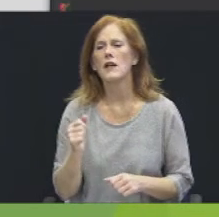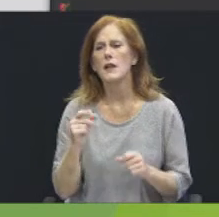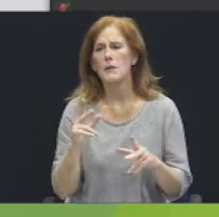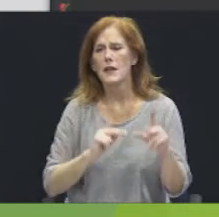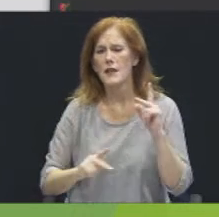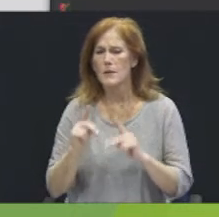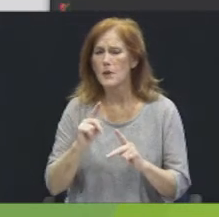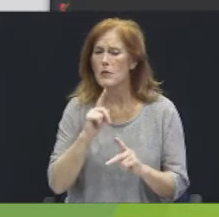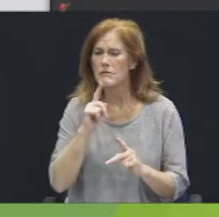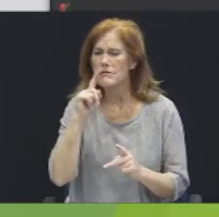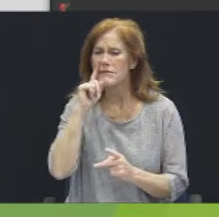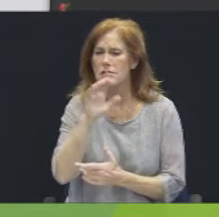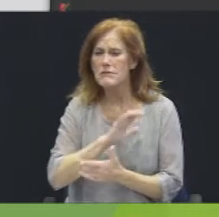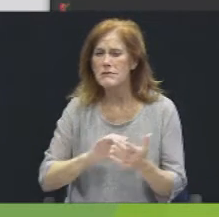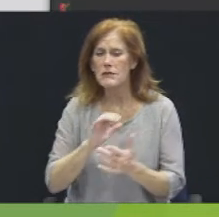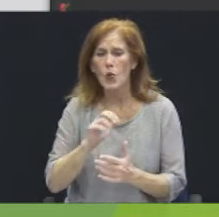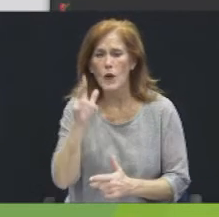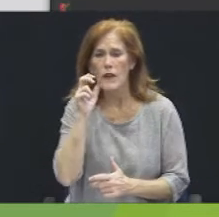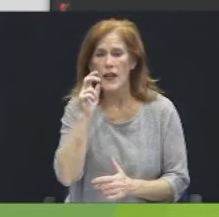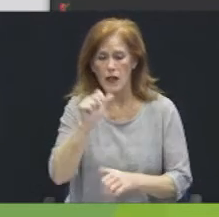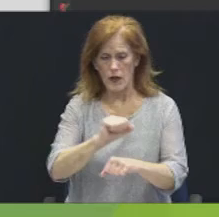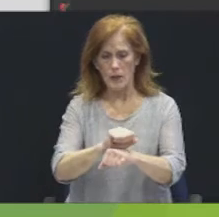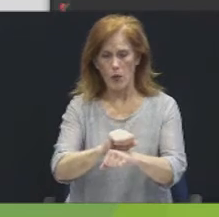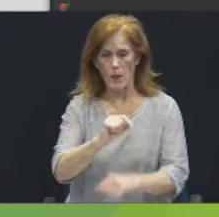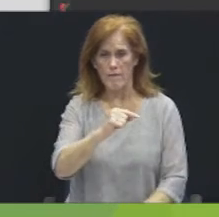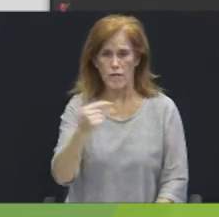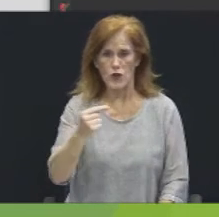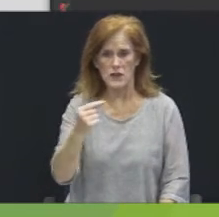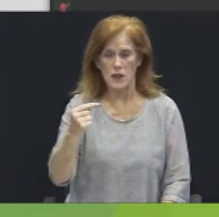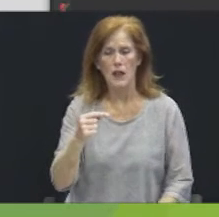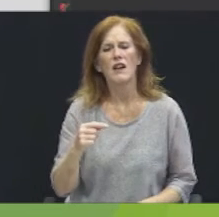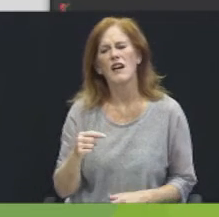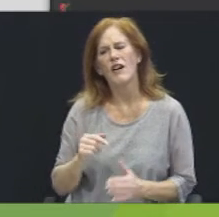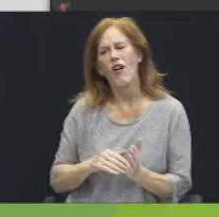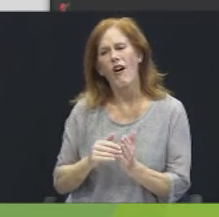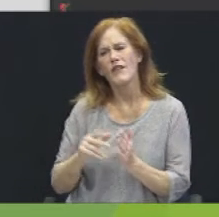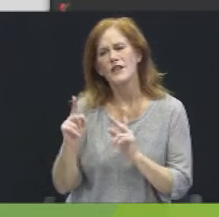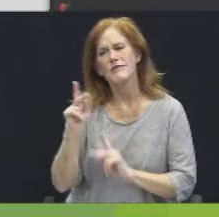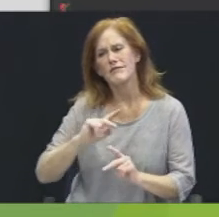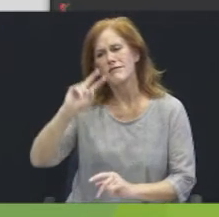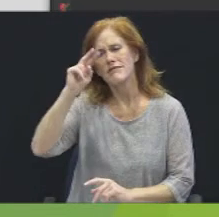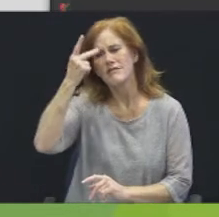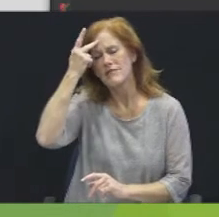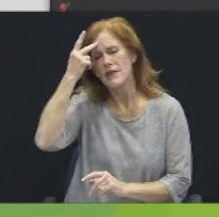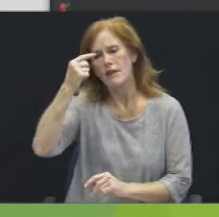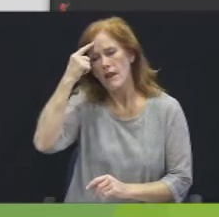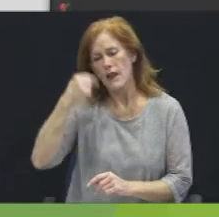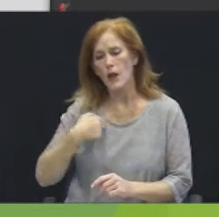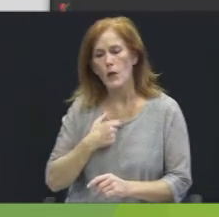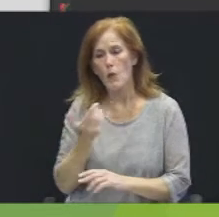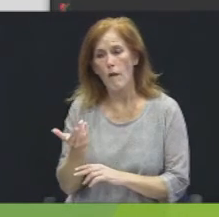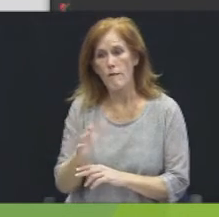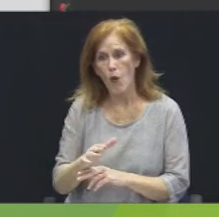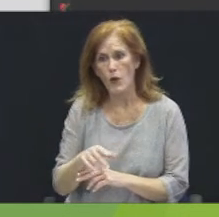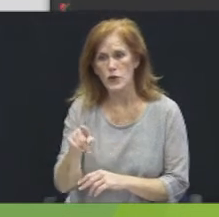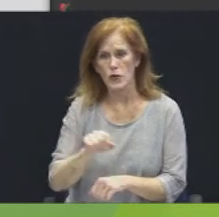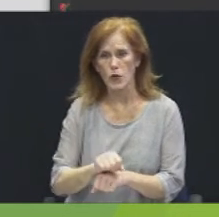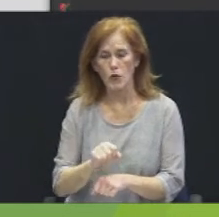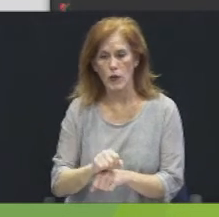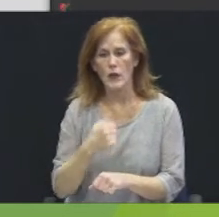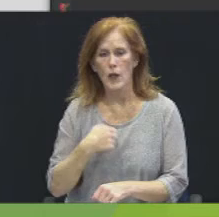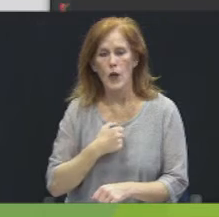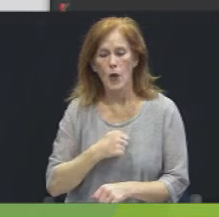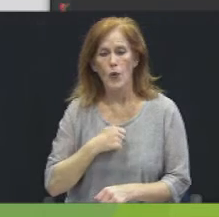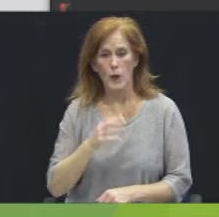get confused when they hear employment first. They think that it's, we're going to force you to work. We're going to take you out